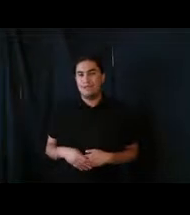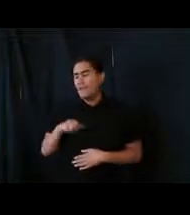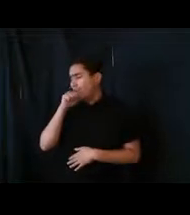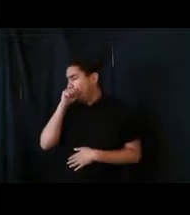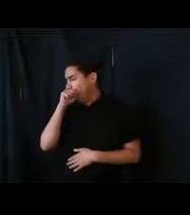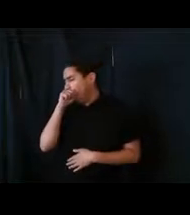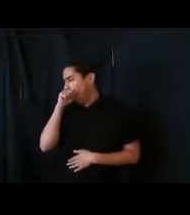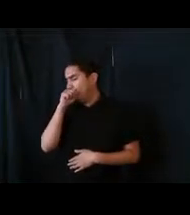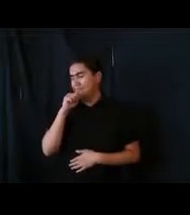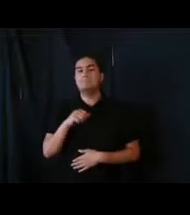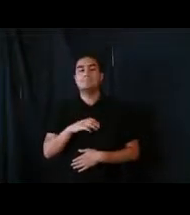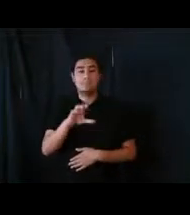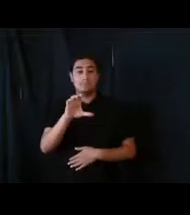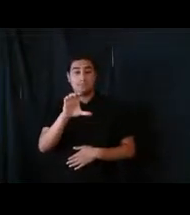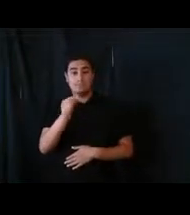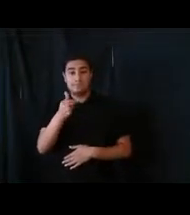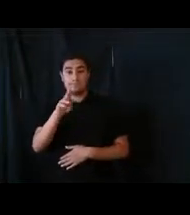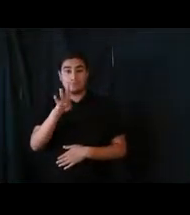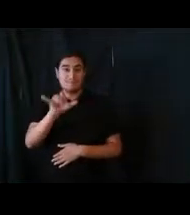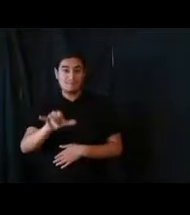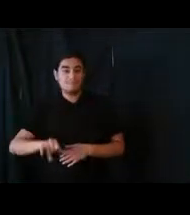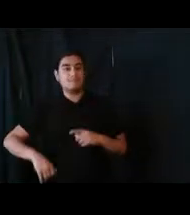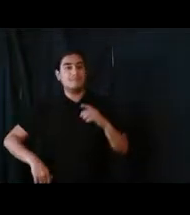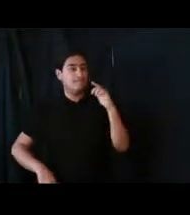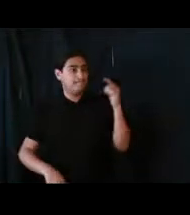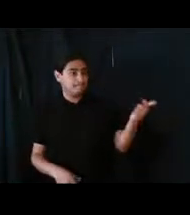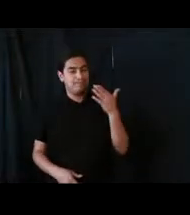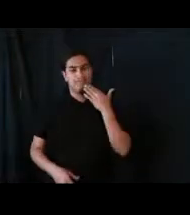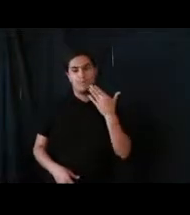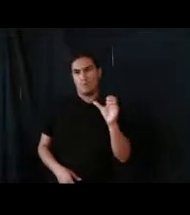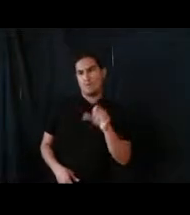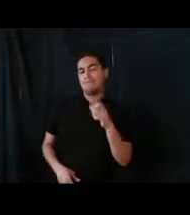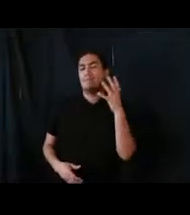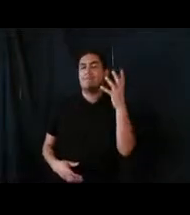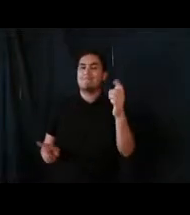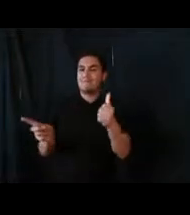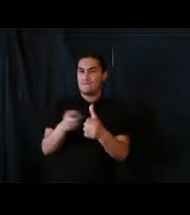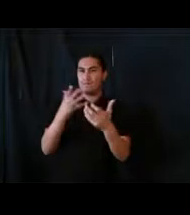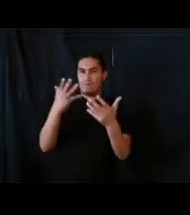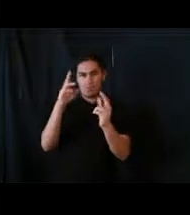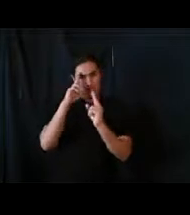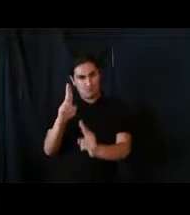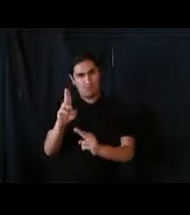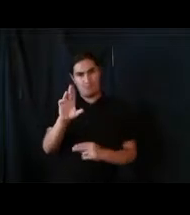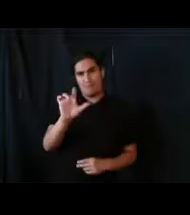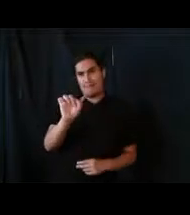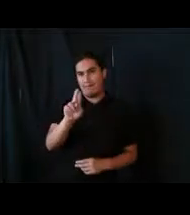yes commissioner grisby uh thank you uh first i just want to honor carol and jessica lorena for your great